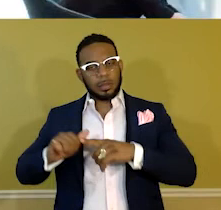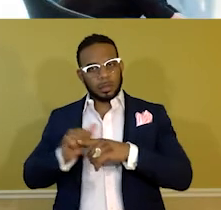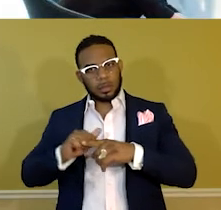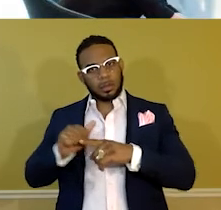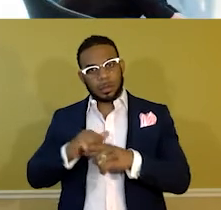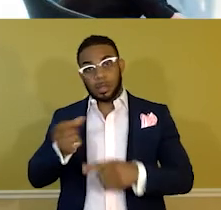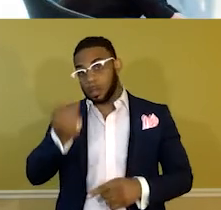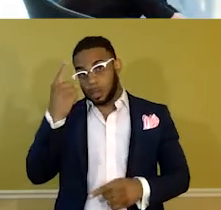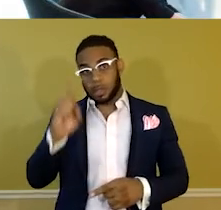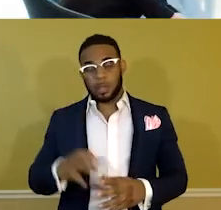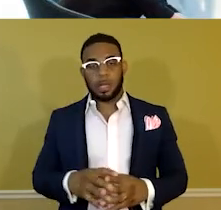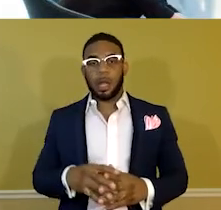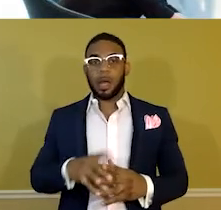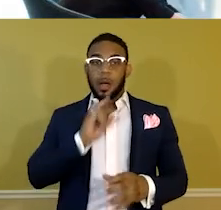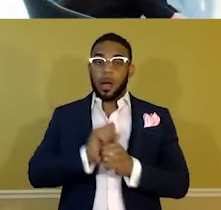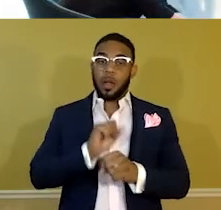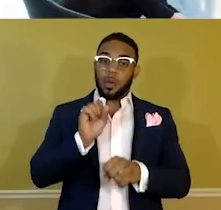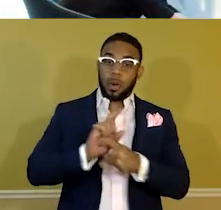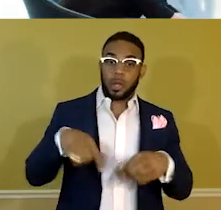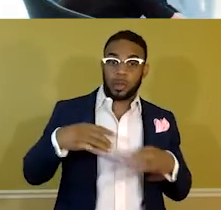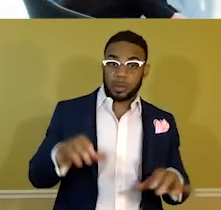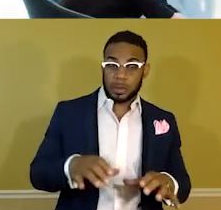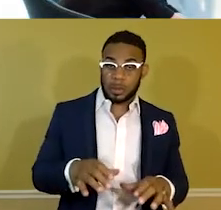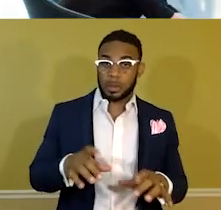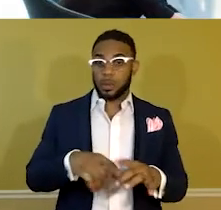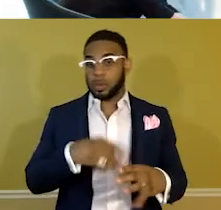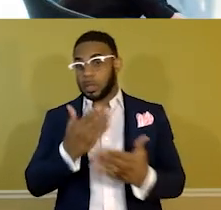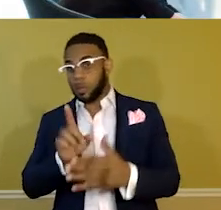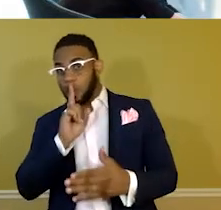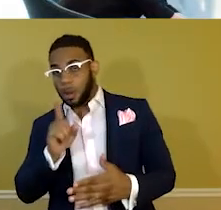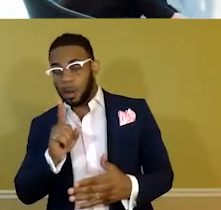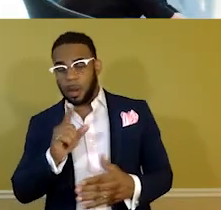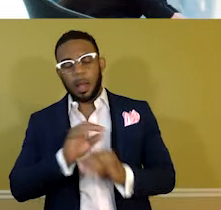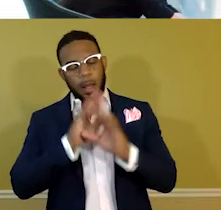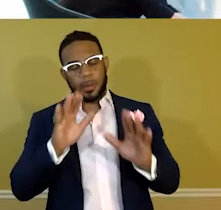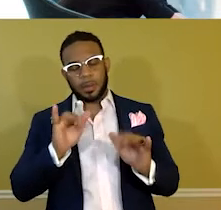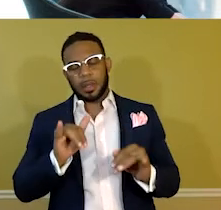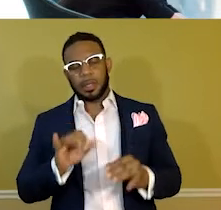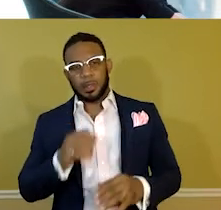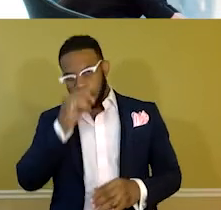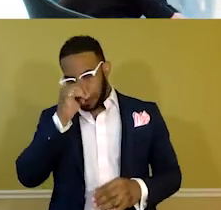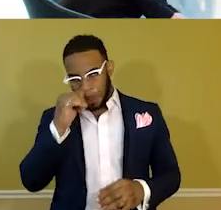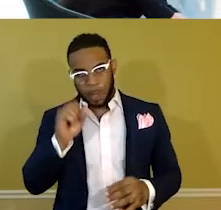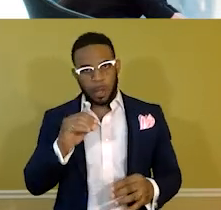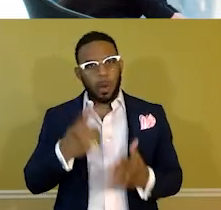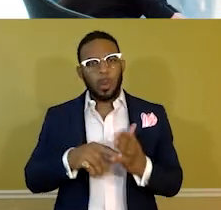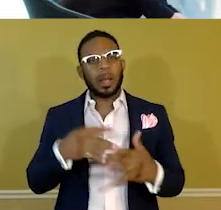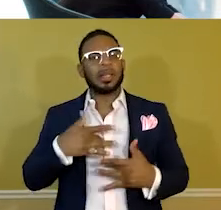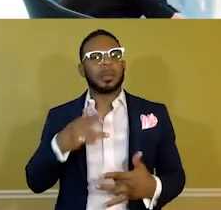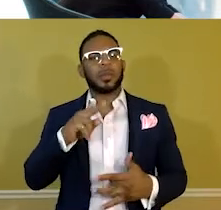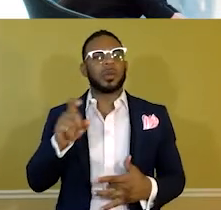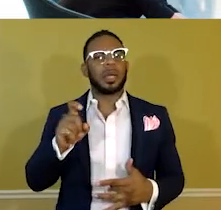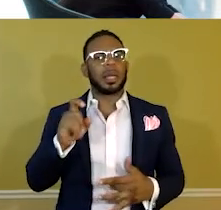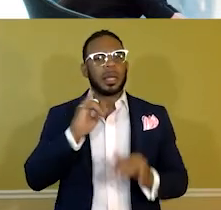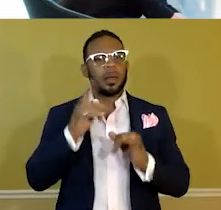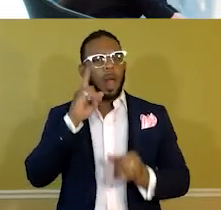understanding of ultimately the work that you did to get to where you are. I'll explain that in a moment. So what does a typical UX